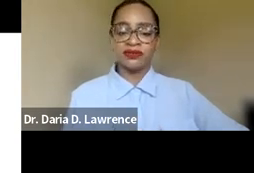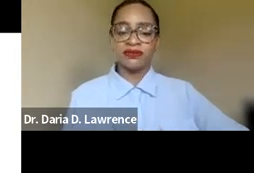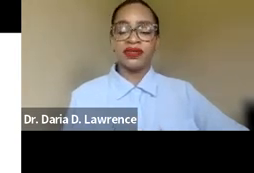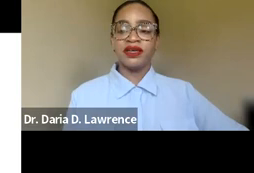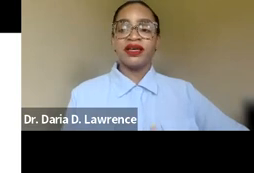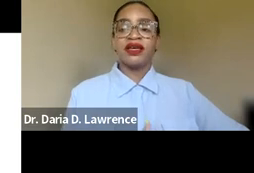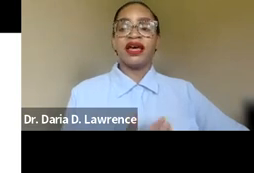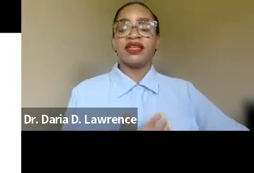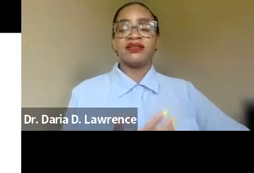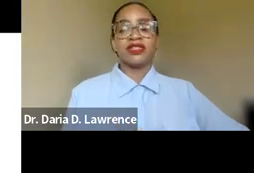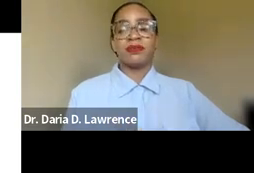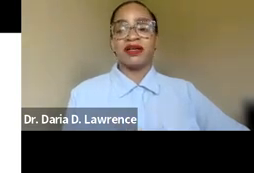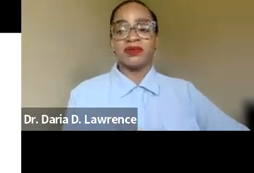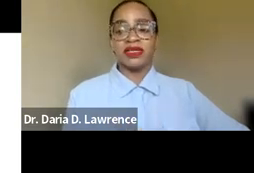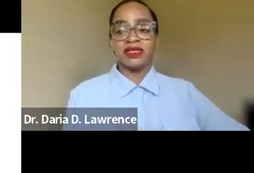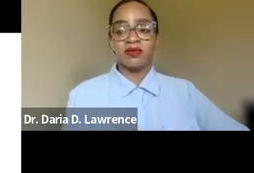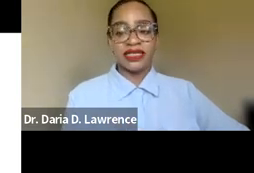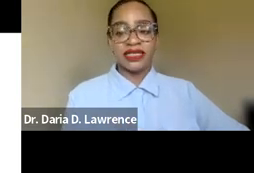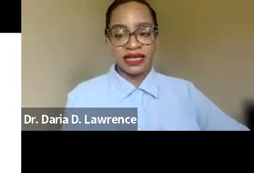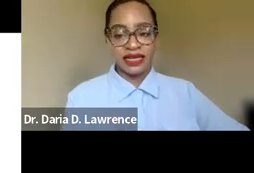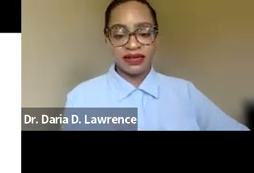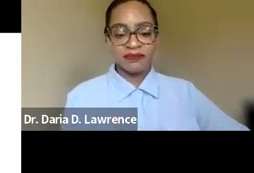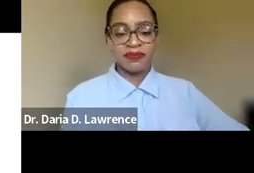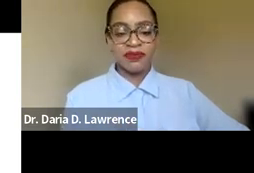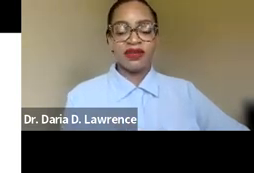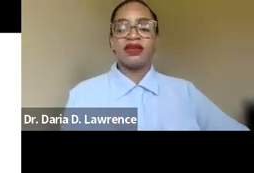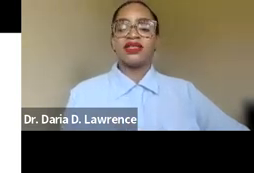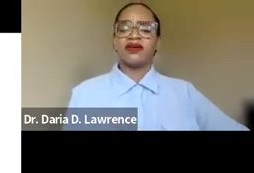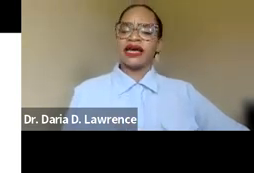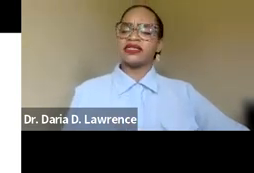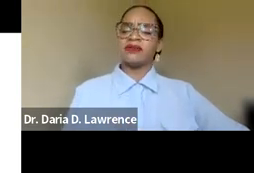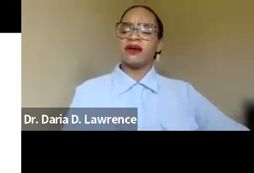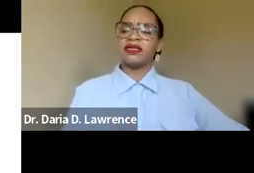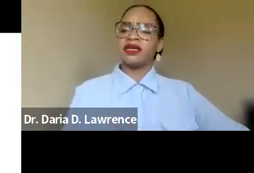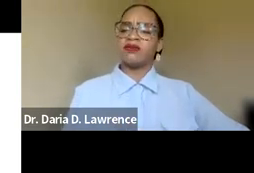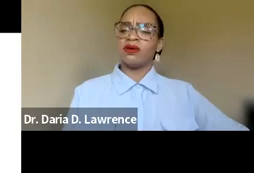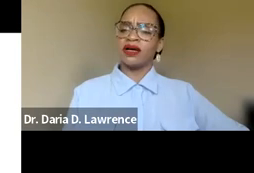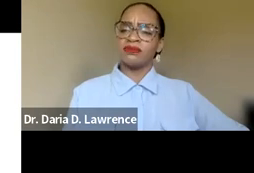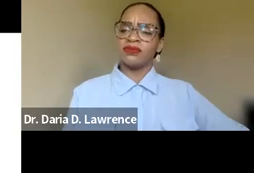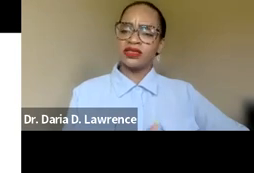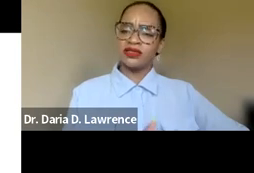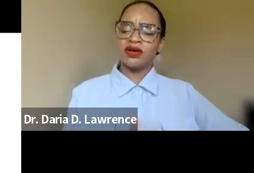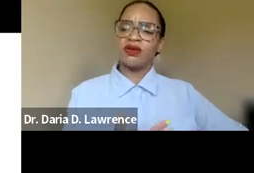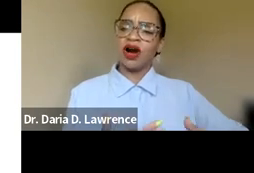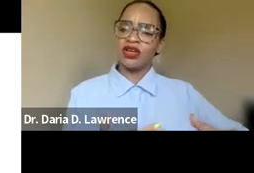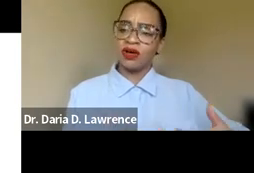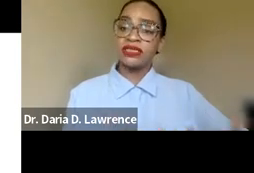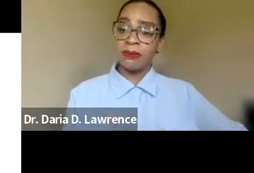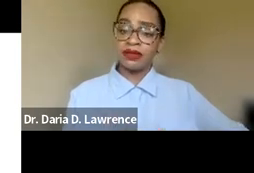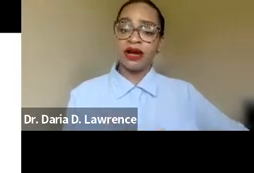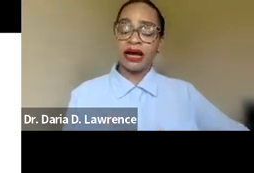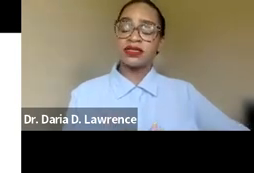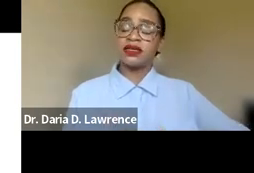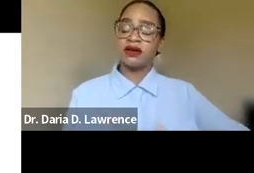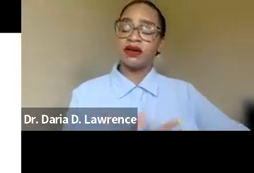at your school. And the response was, well, he's got to get here. So I asked the mom, I said, well, are you all